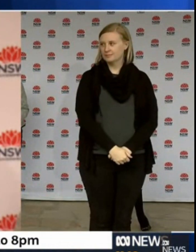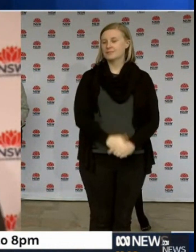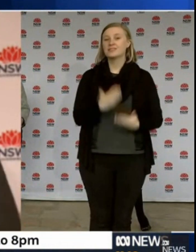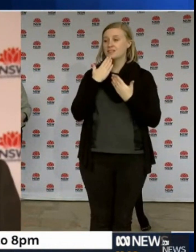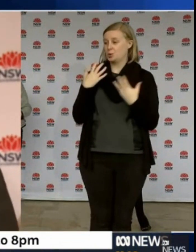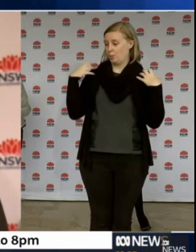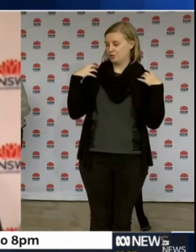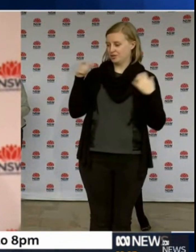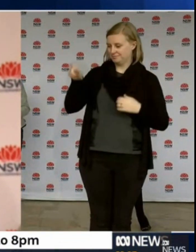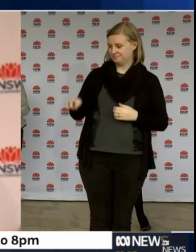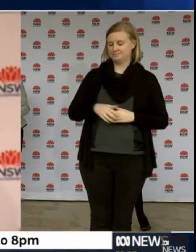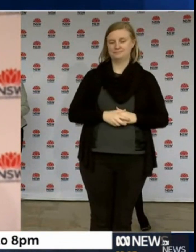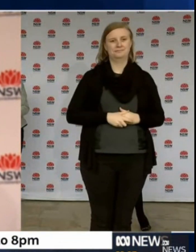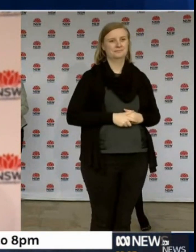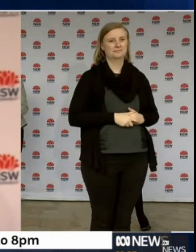Thank you, Commissioner.